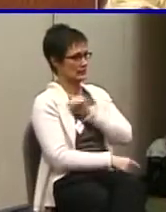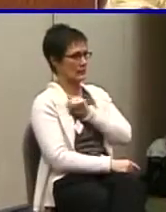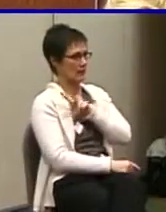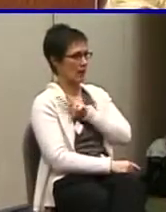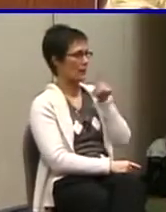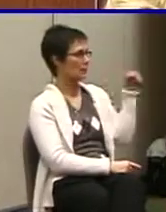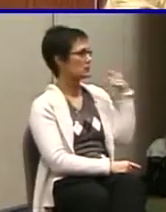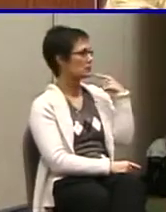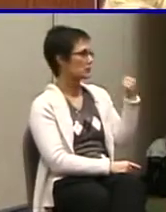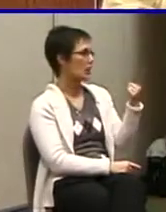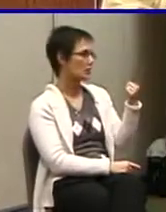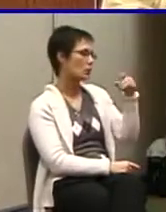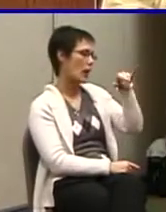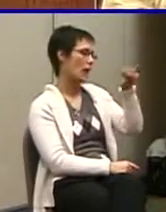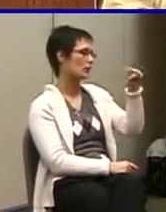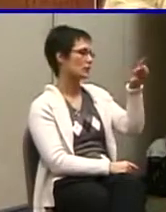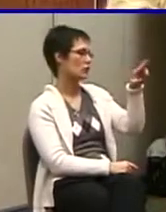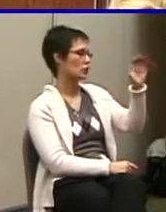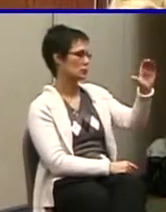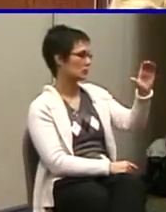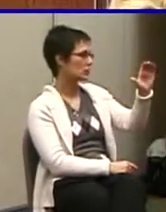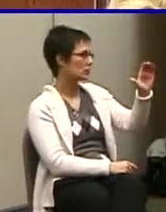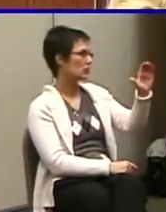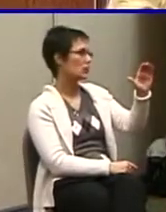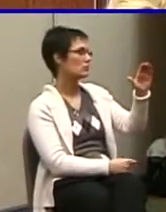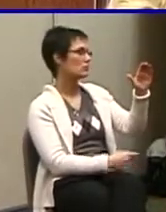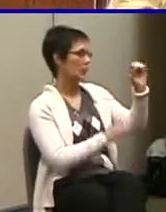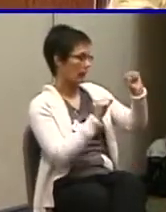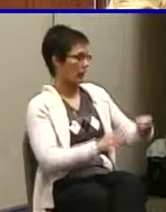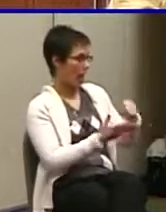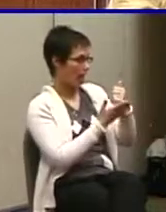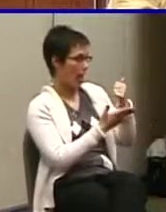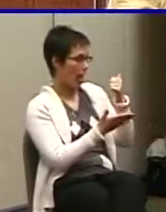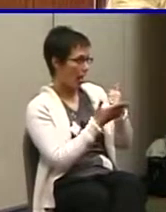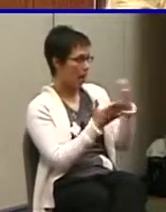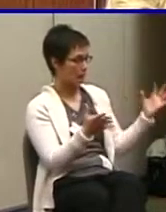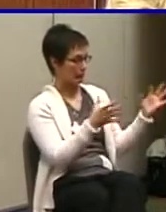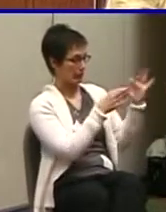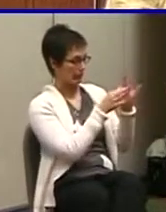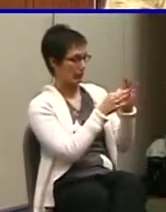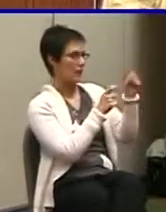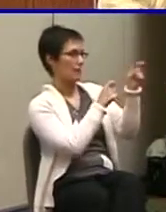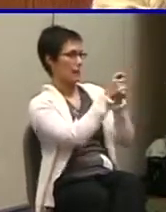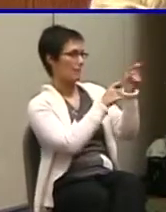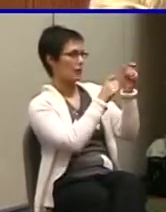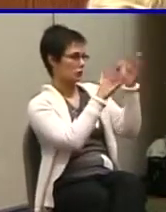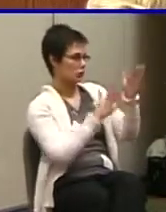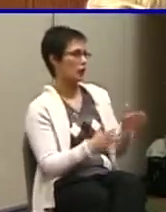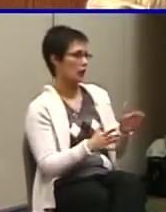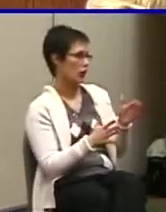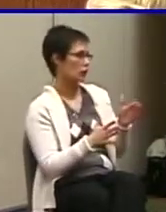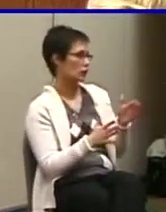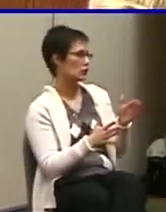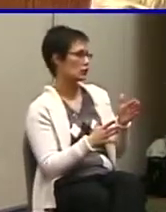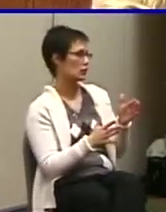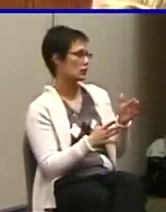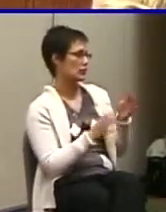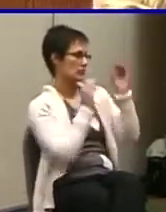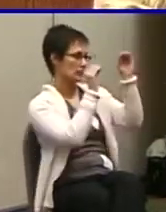about trying to tie in the administration, which is one of the issues that we have here, and